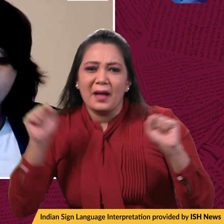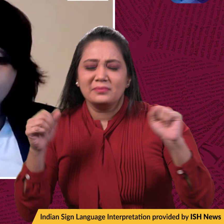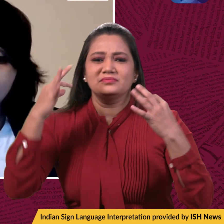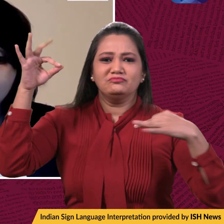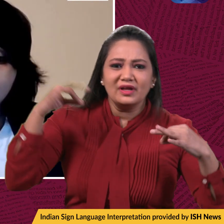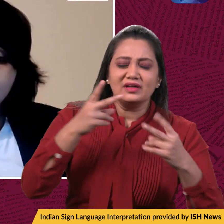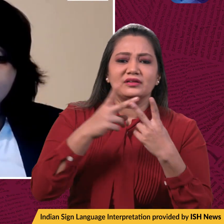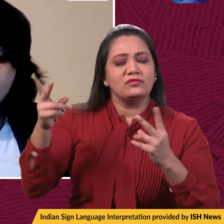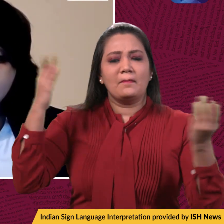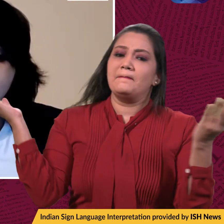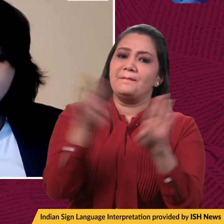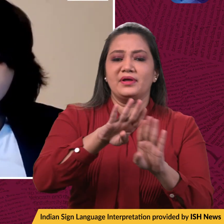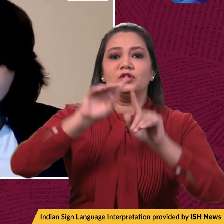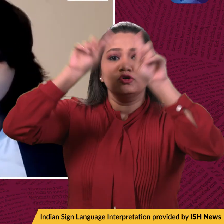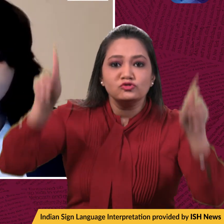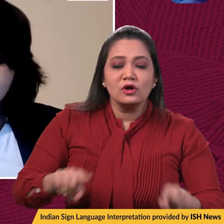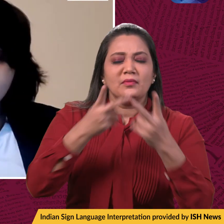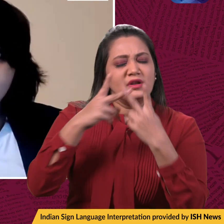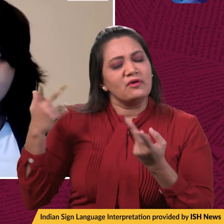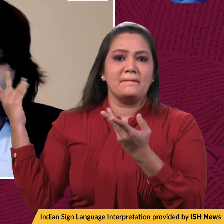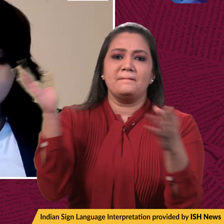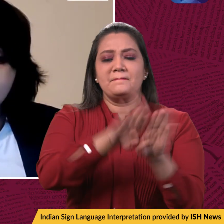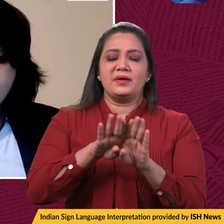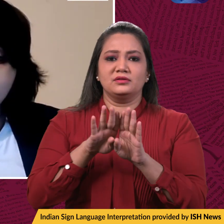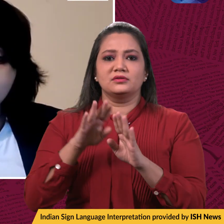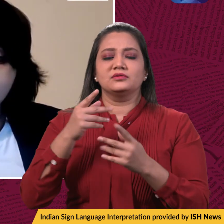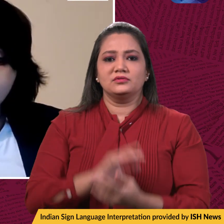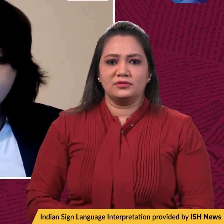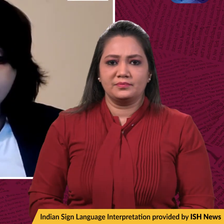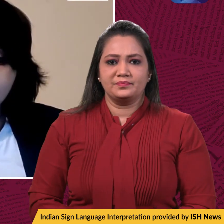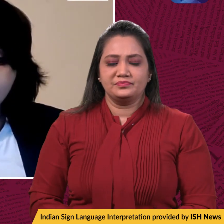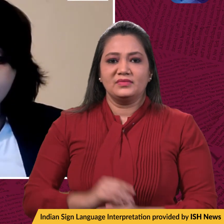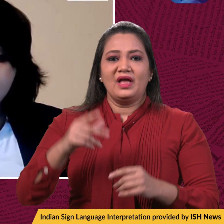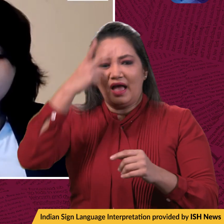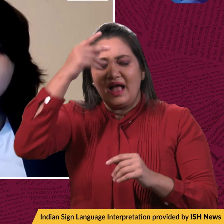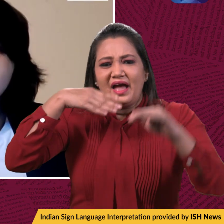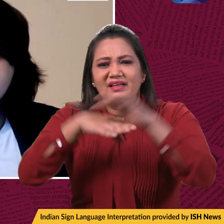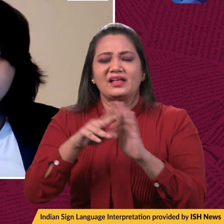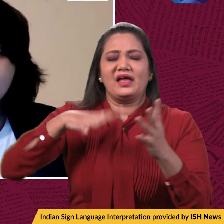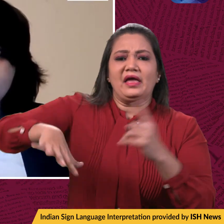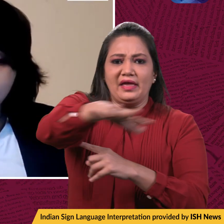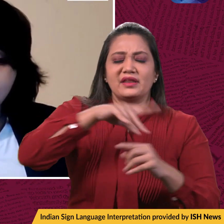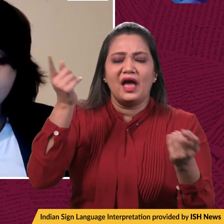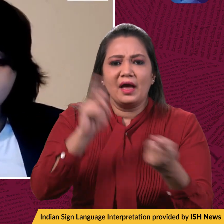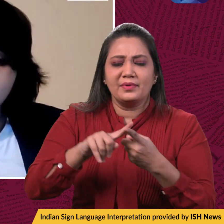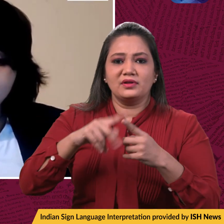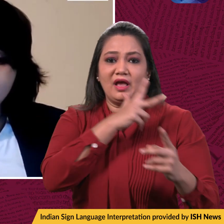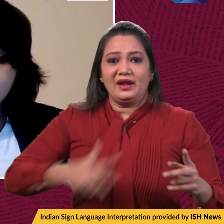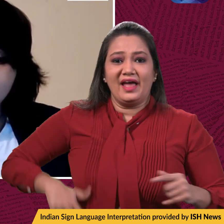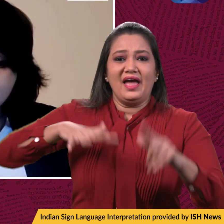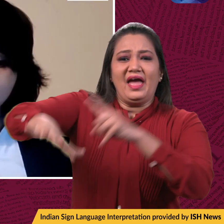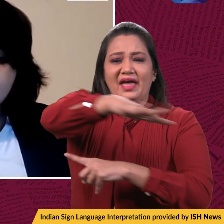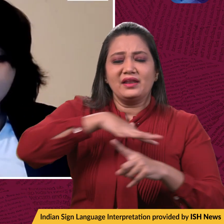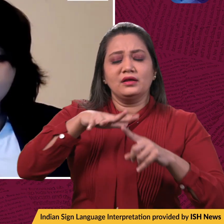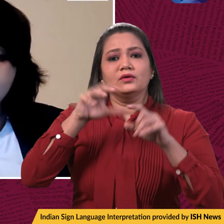in Bengaluru were shut, and shops and business establishments at Gandhinagara area, which is the center of Kannada film industry,